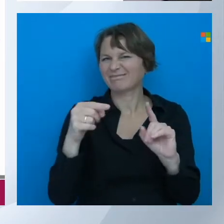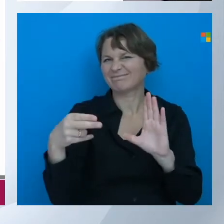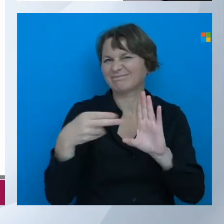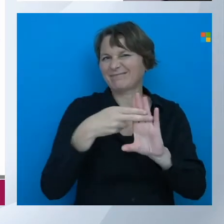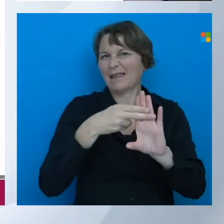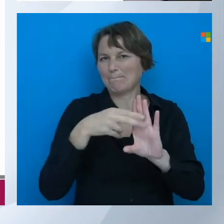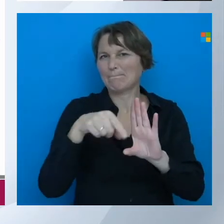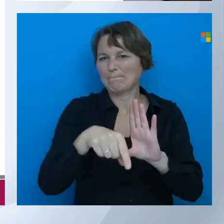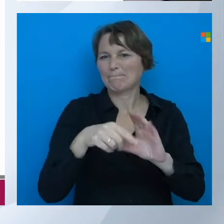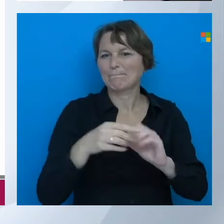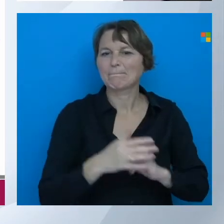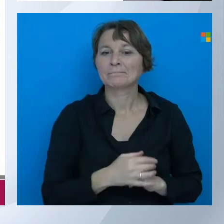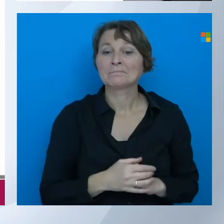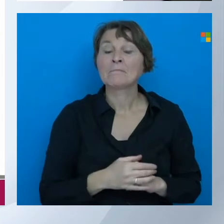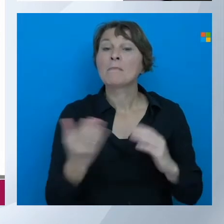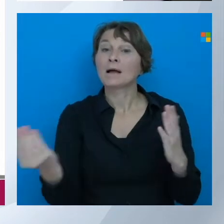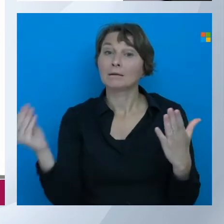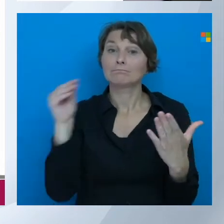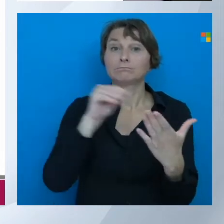module is installed on your machine.